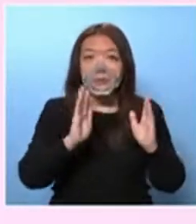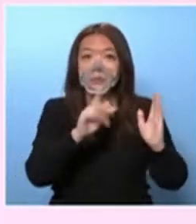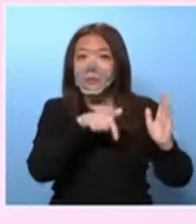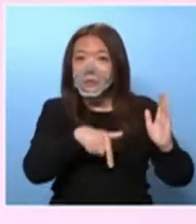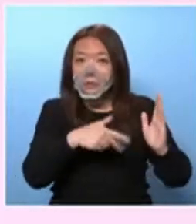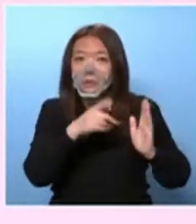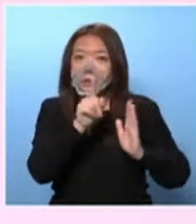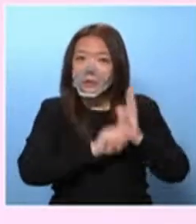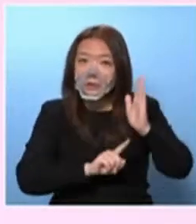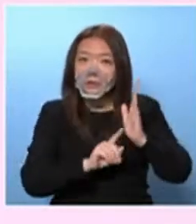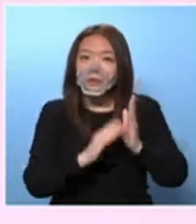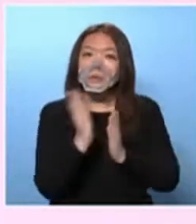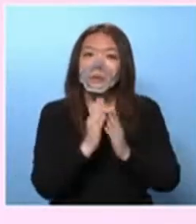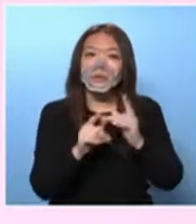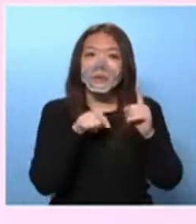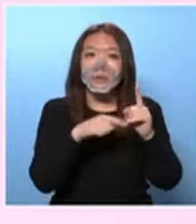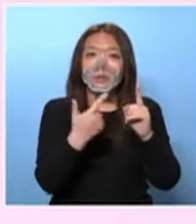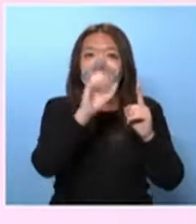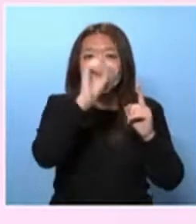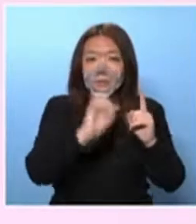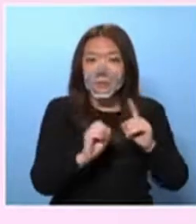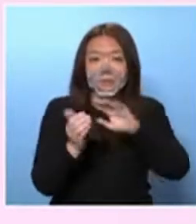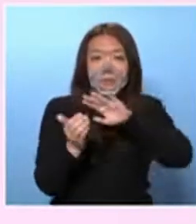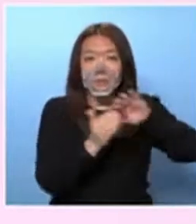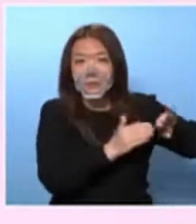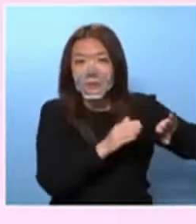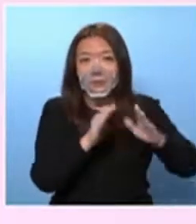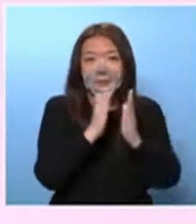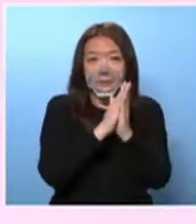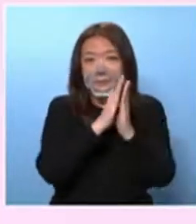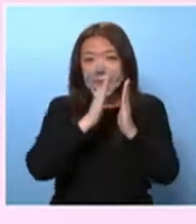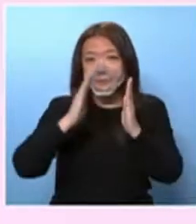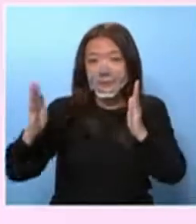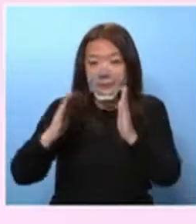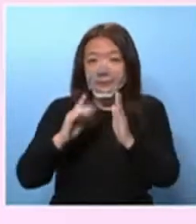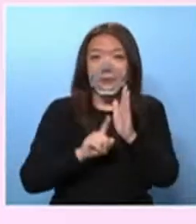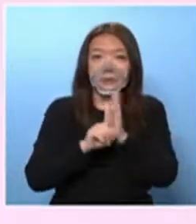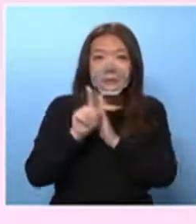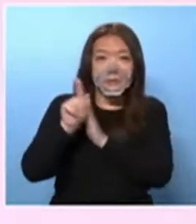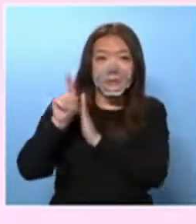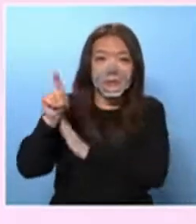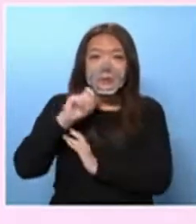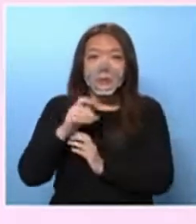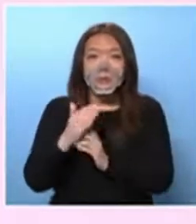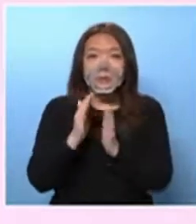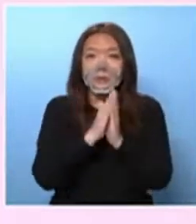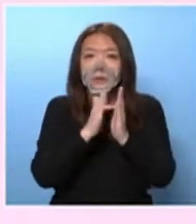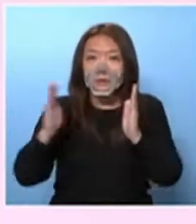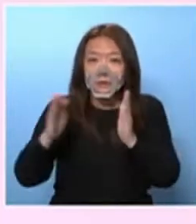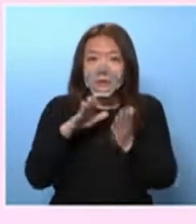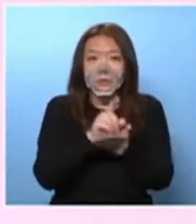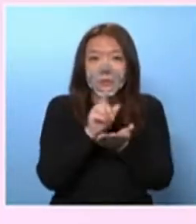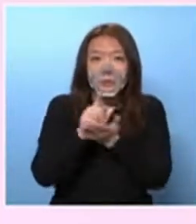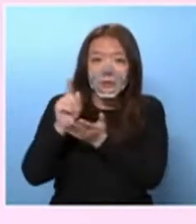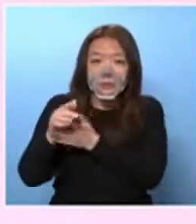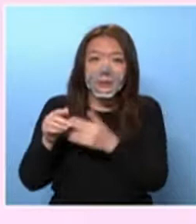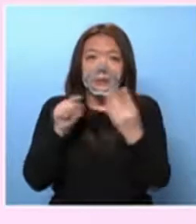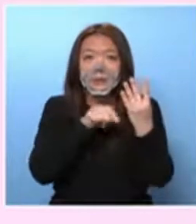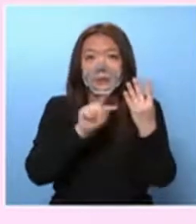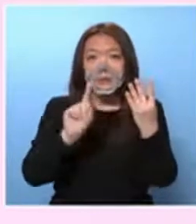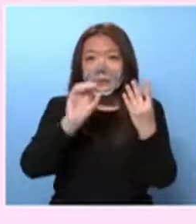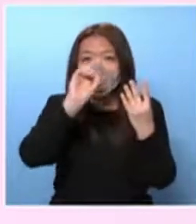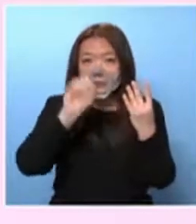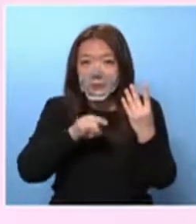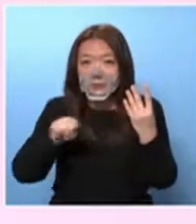is expected to drop by 1.8% in 2023 to 24. It will subsequently grow at a rate between